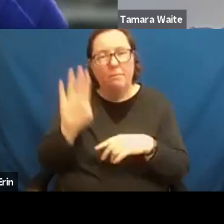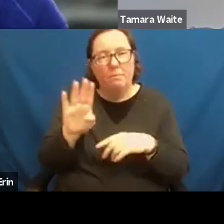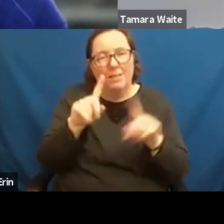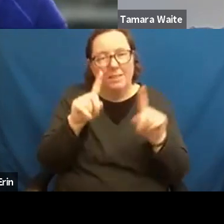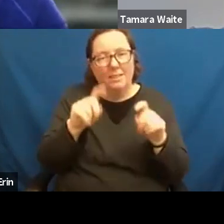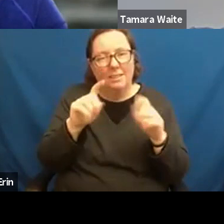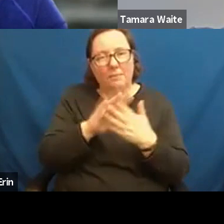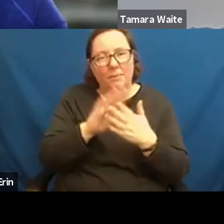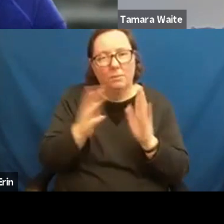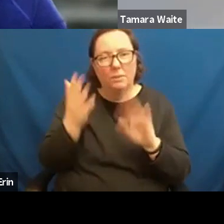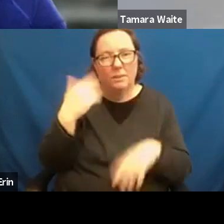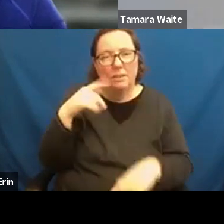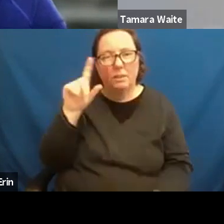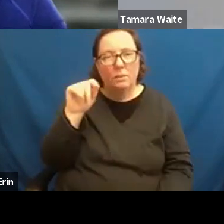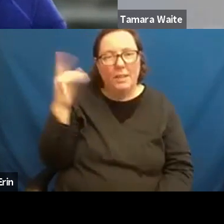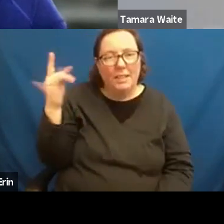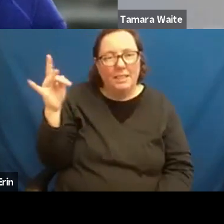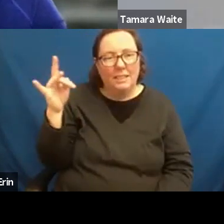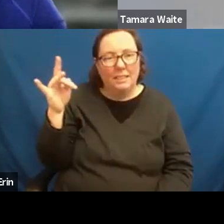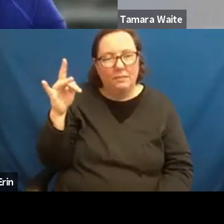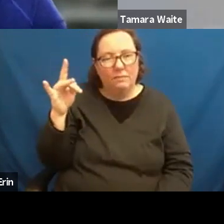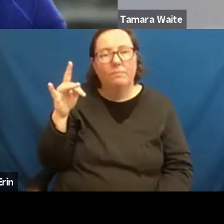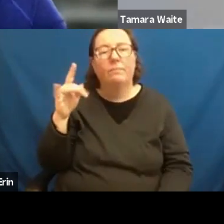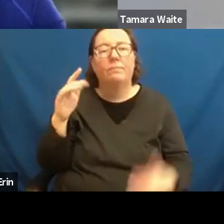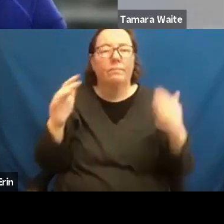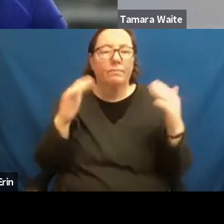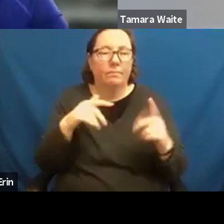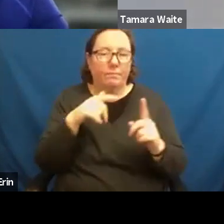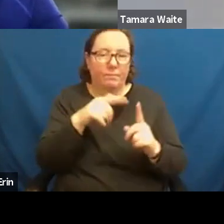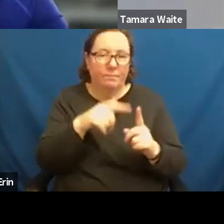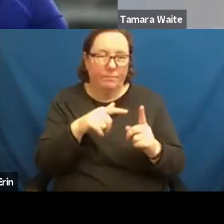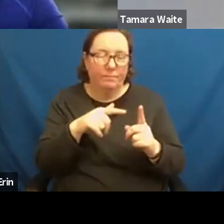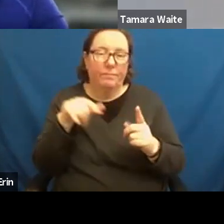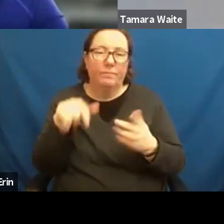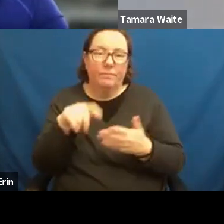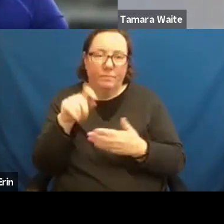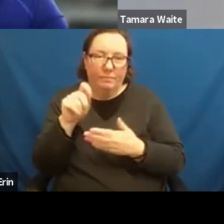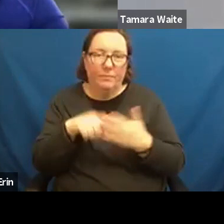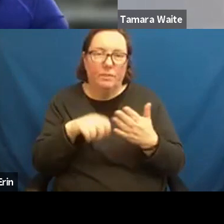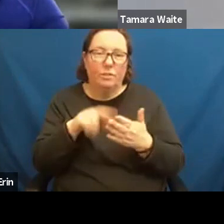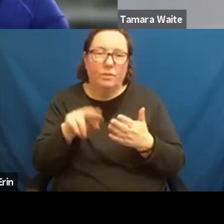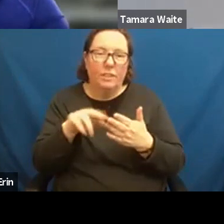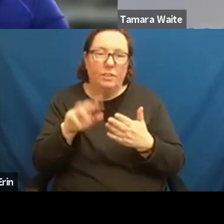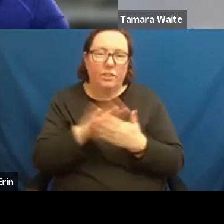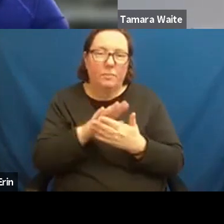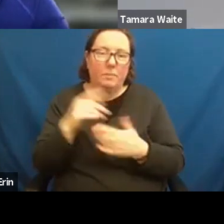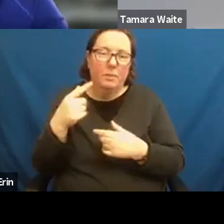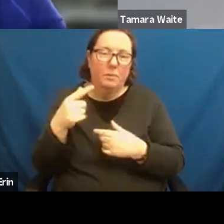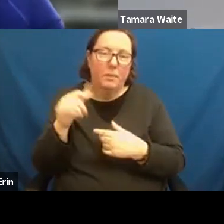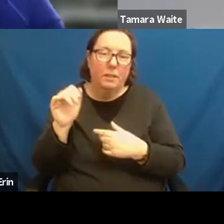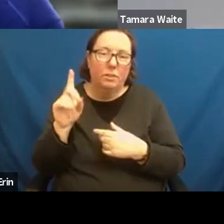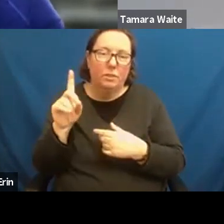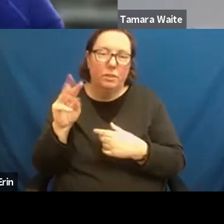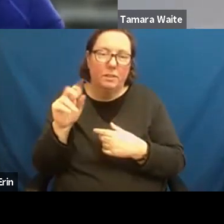year 2018. So this is a paper by Goodman and Rusinski, and